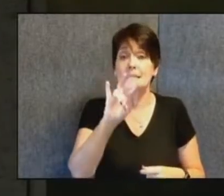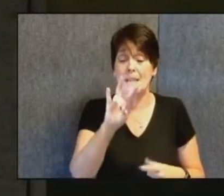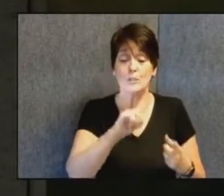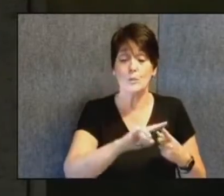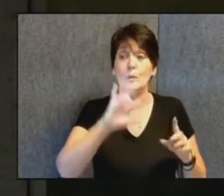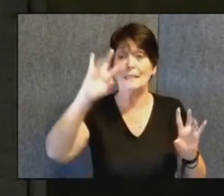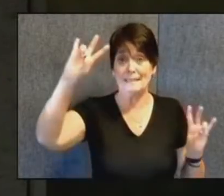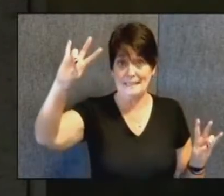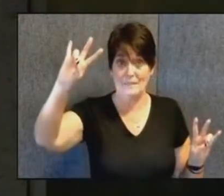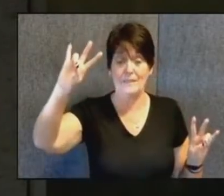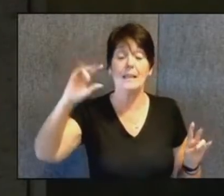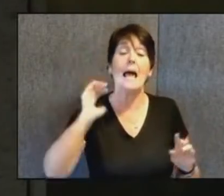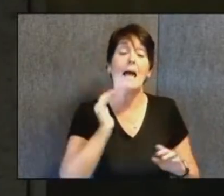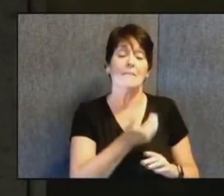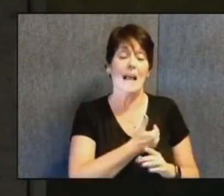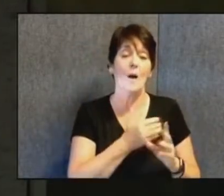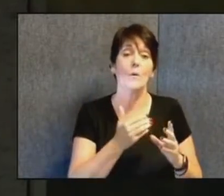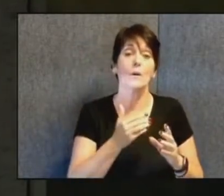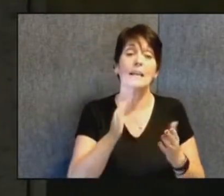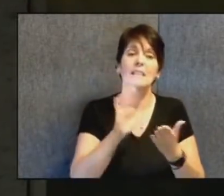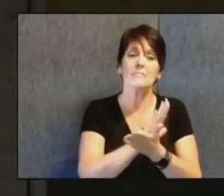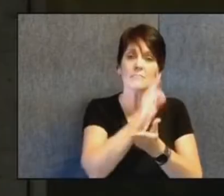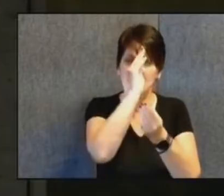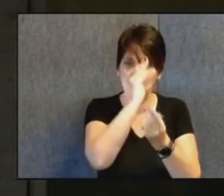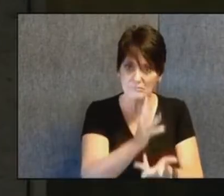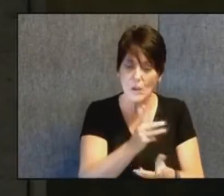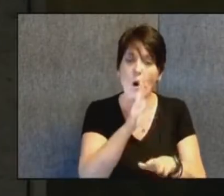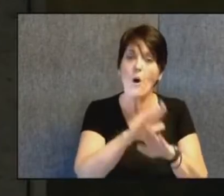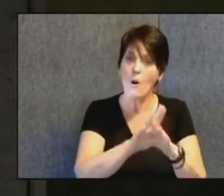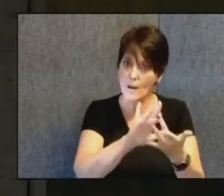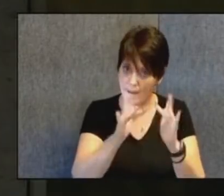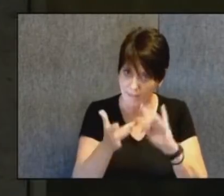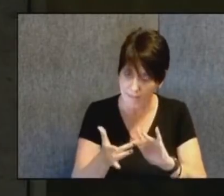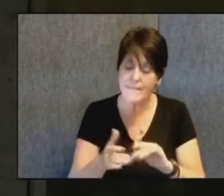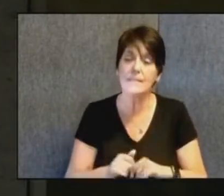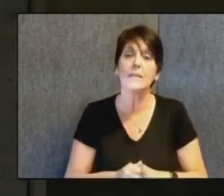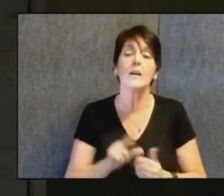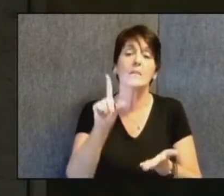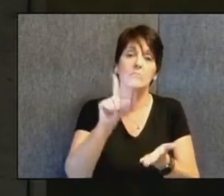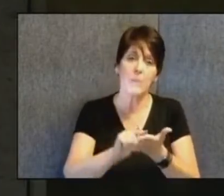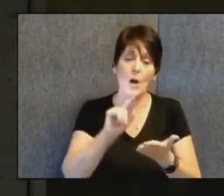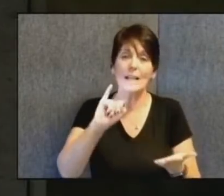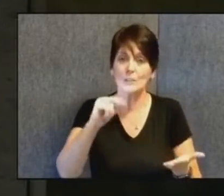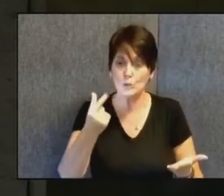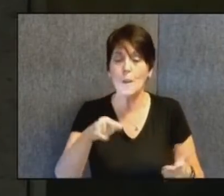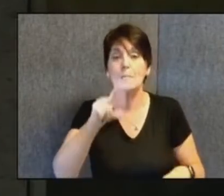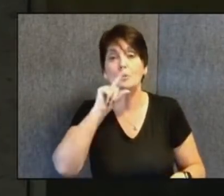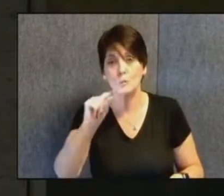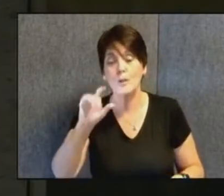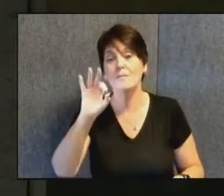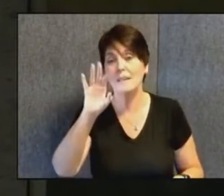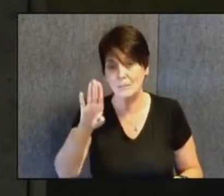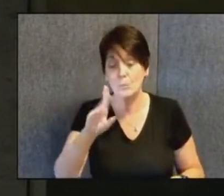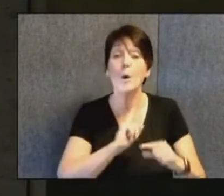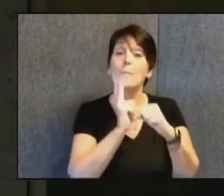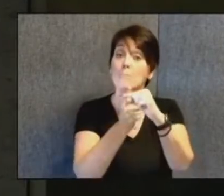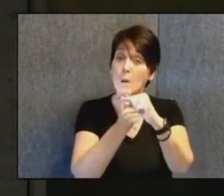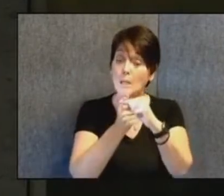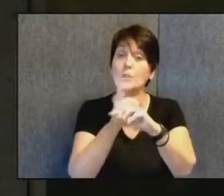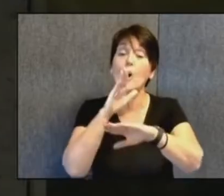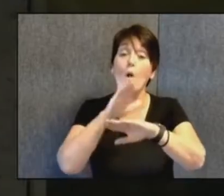7 p.m., we have our incident update sheets that come out. They come out online. They're published on Instagram, Twitter, and Facebook. They're